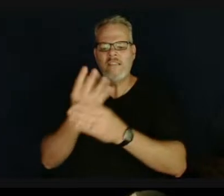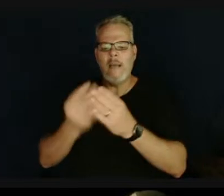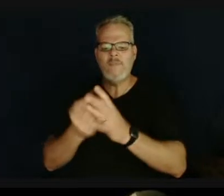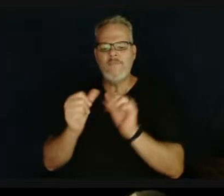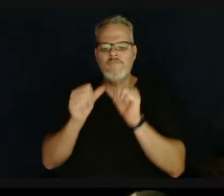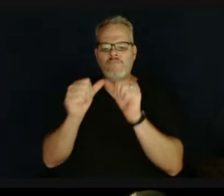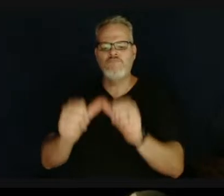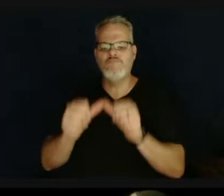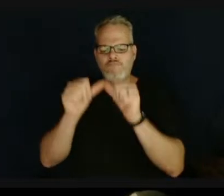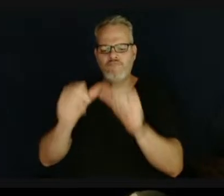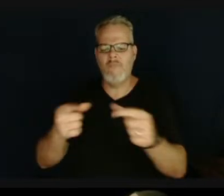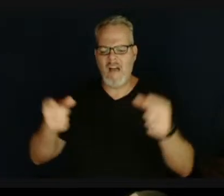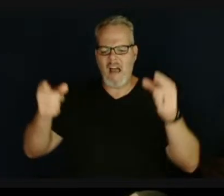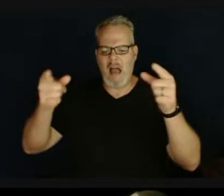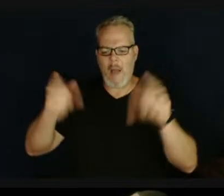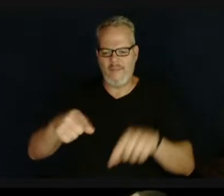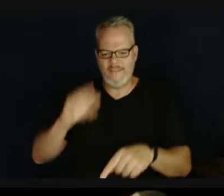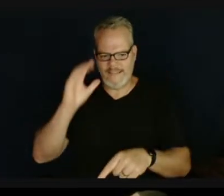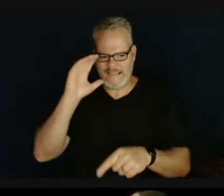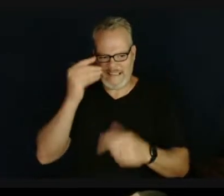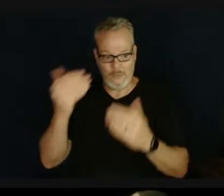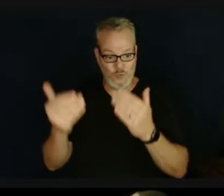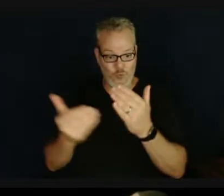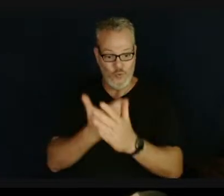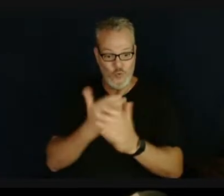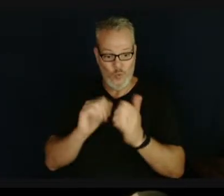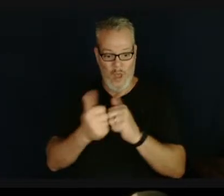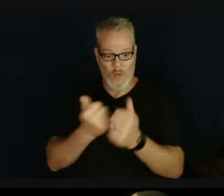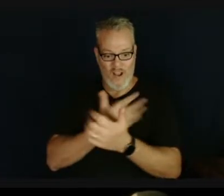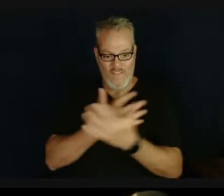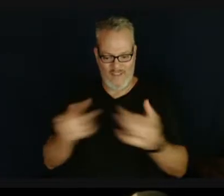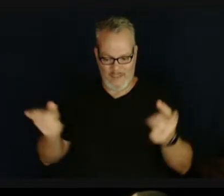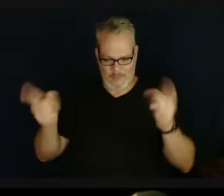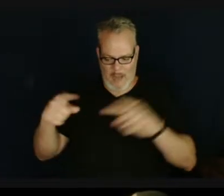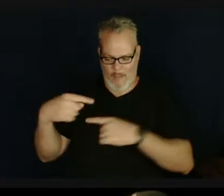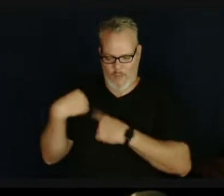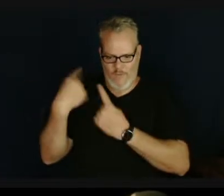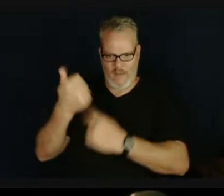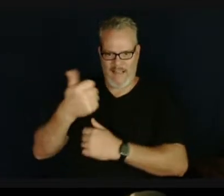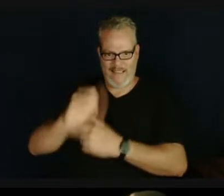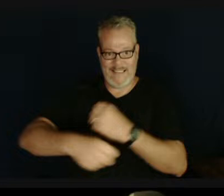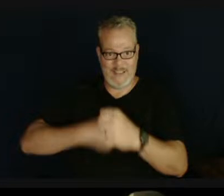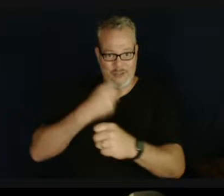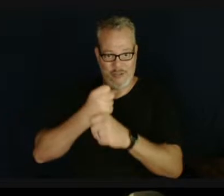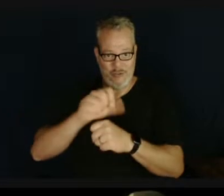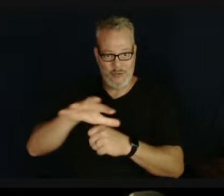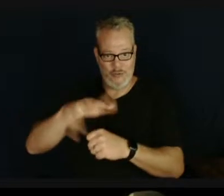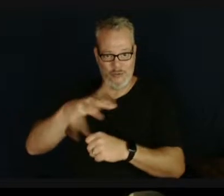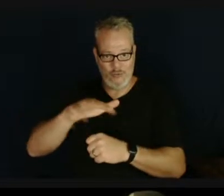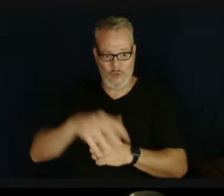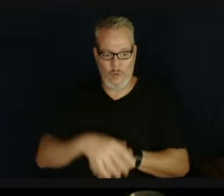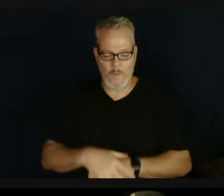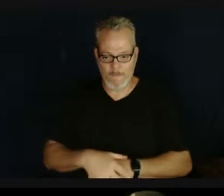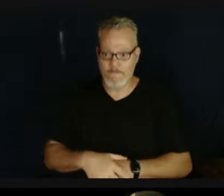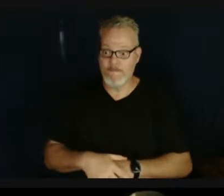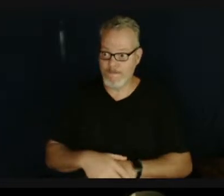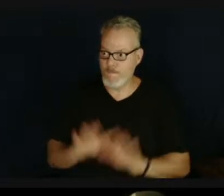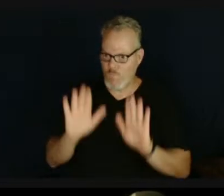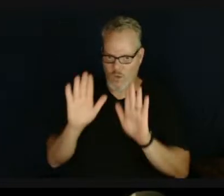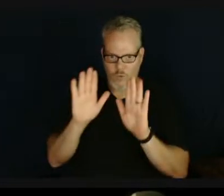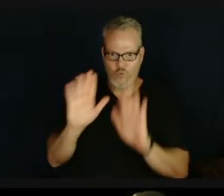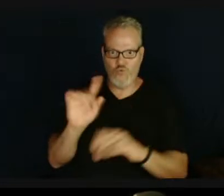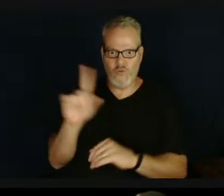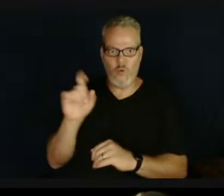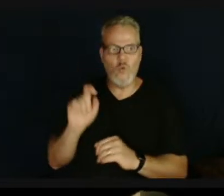This seems new to how things have played out over the past 10 years or so. Yeah, that's a great question